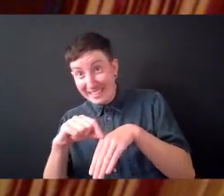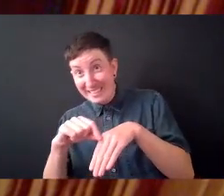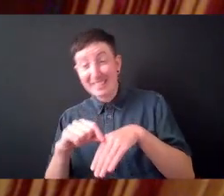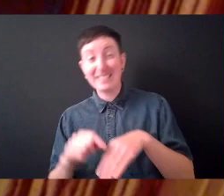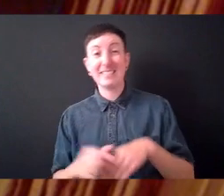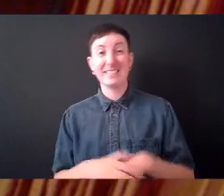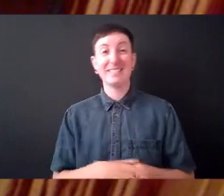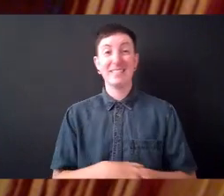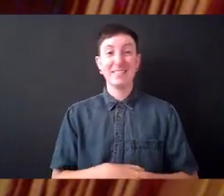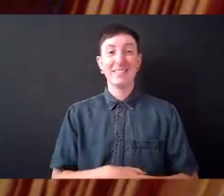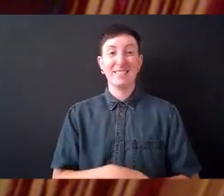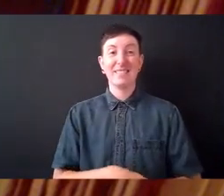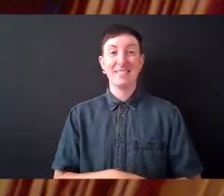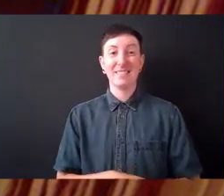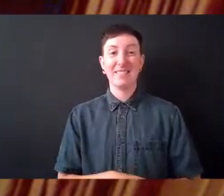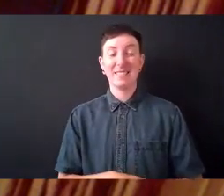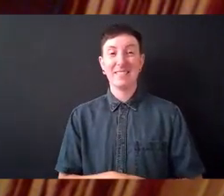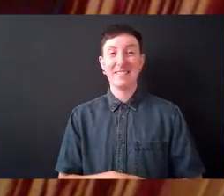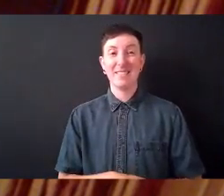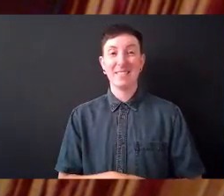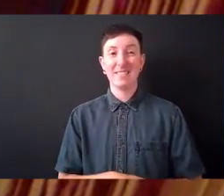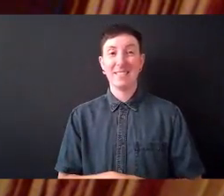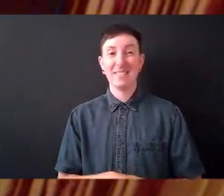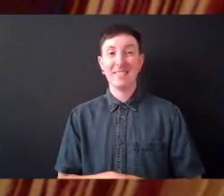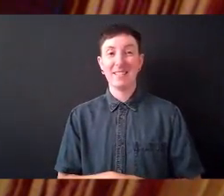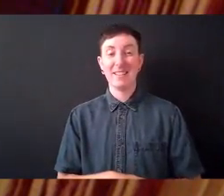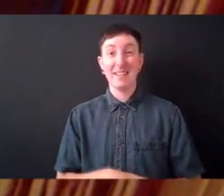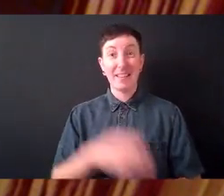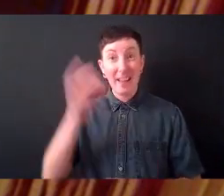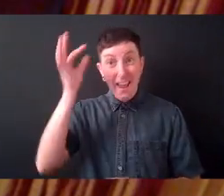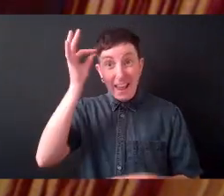and place down the ribbon.